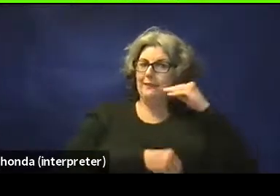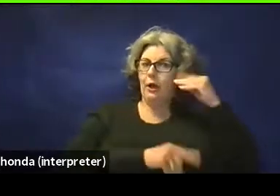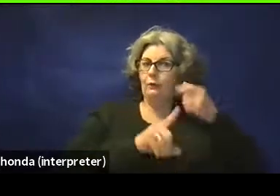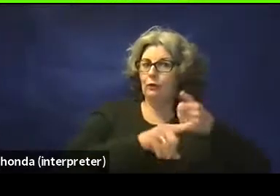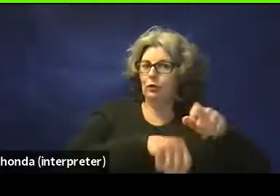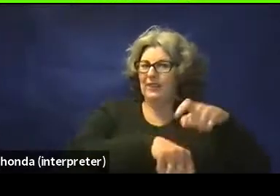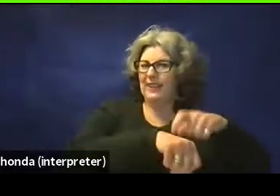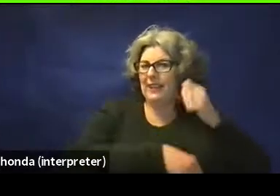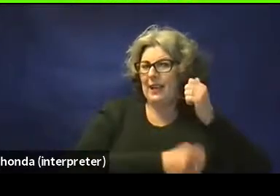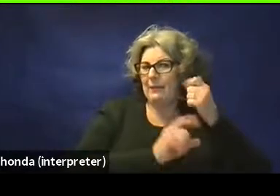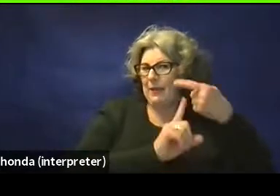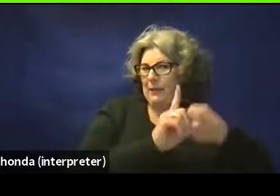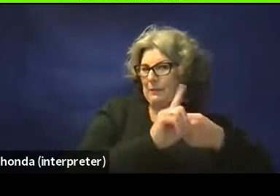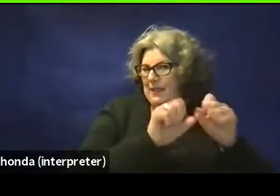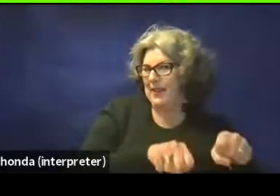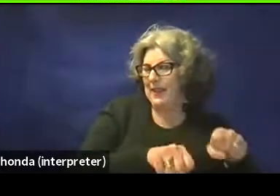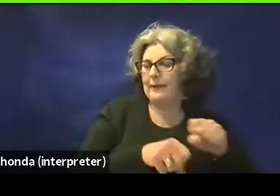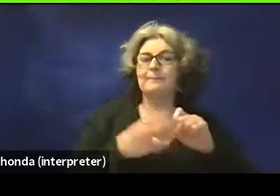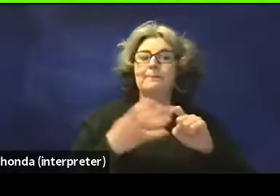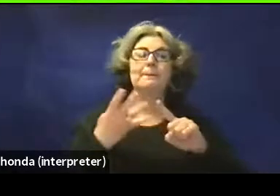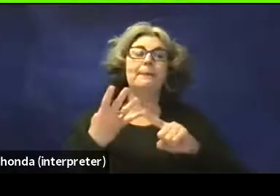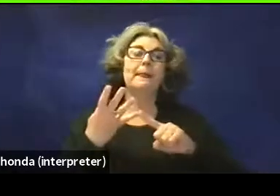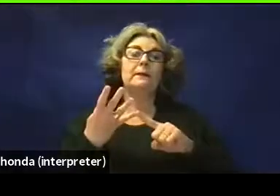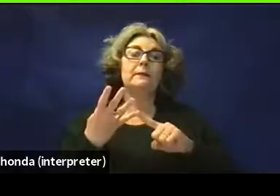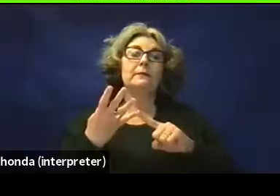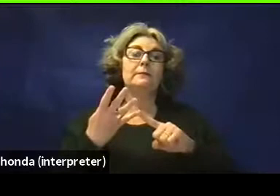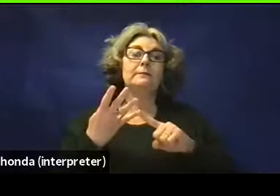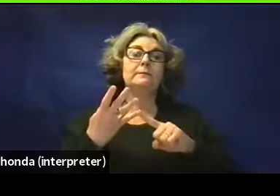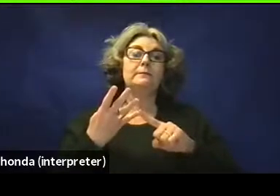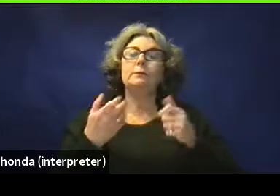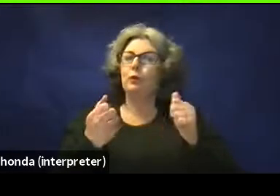the month. We're also trying to convince